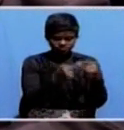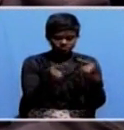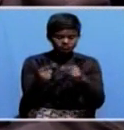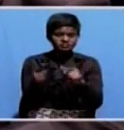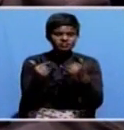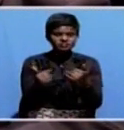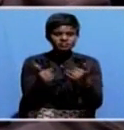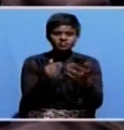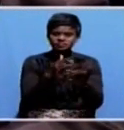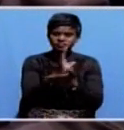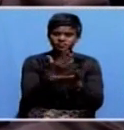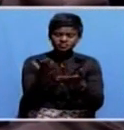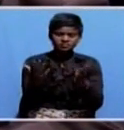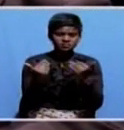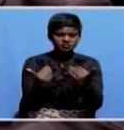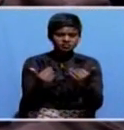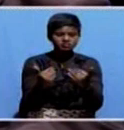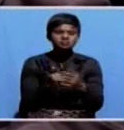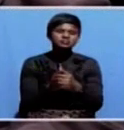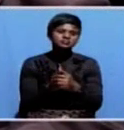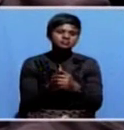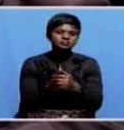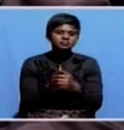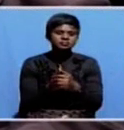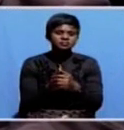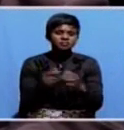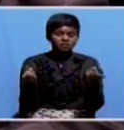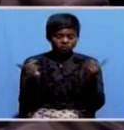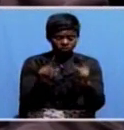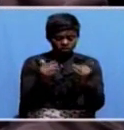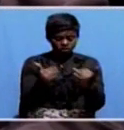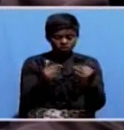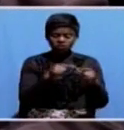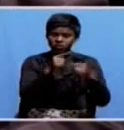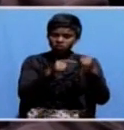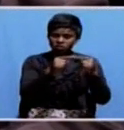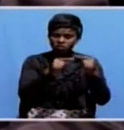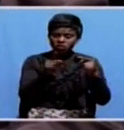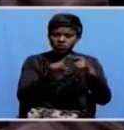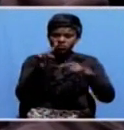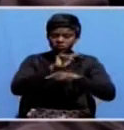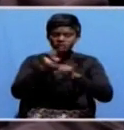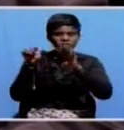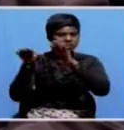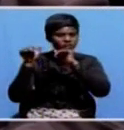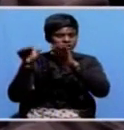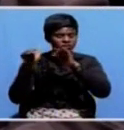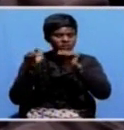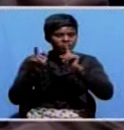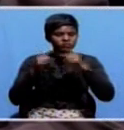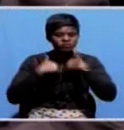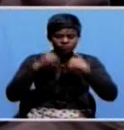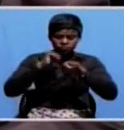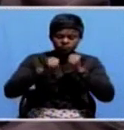that a correct statement? That's a correct statement, because if you go today to Zimbabwe, where there are shortages